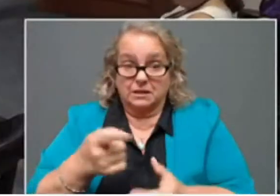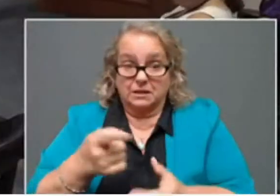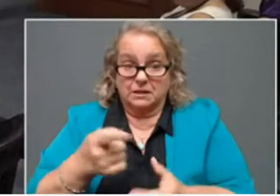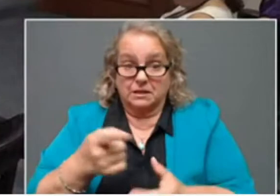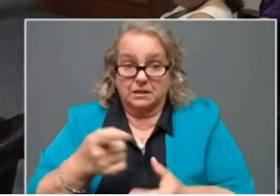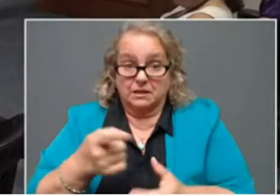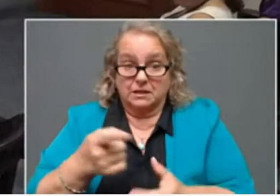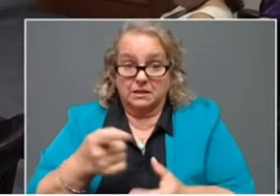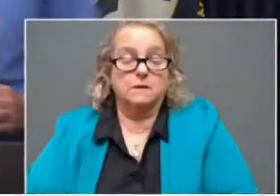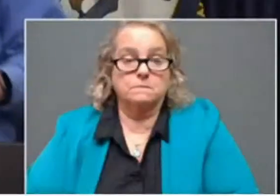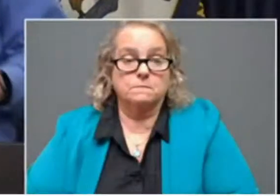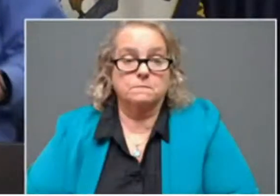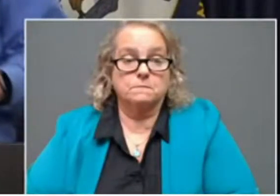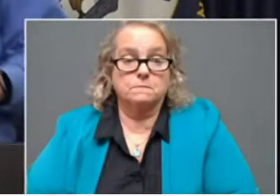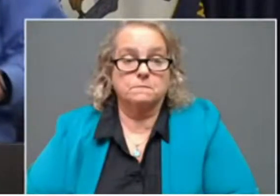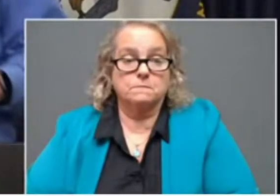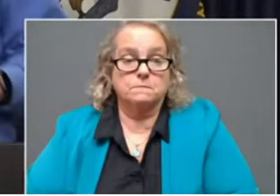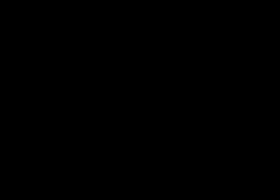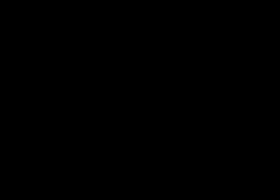So the national data